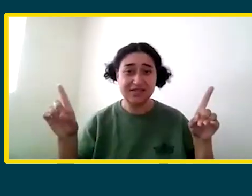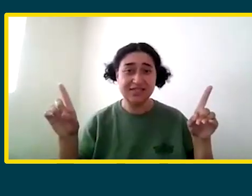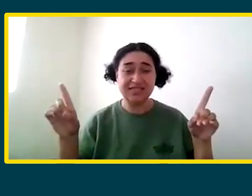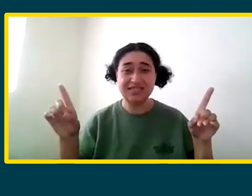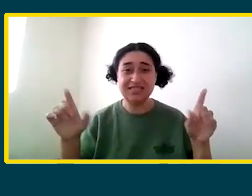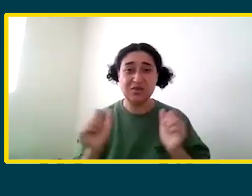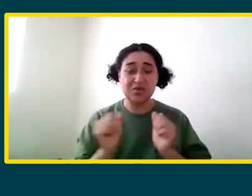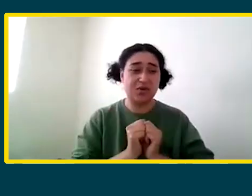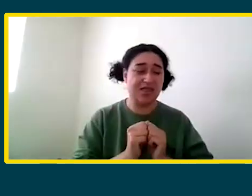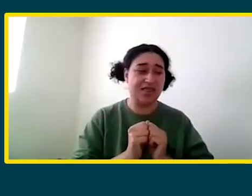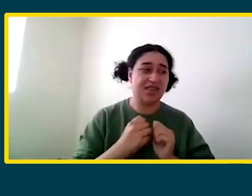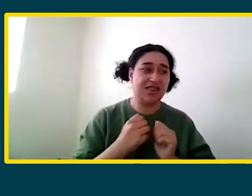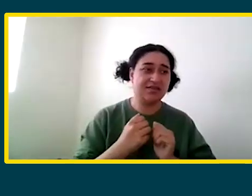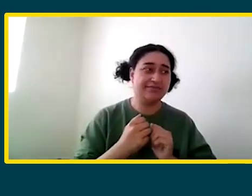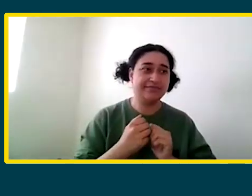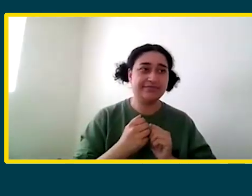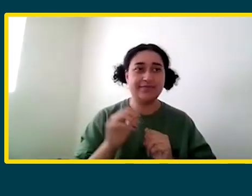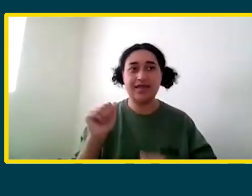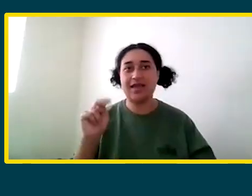that with androgyny and other things.